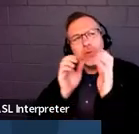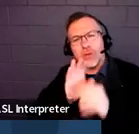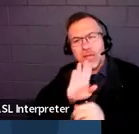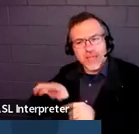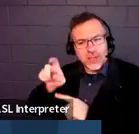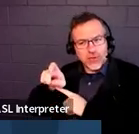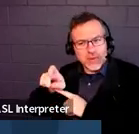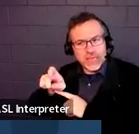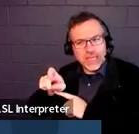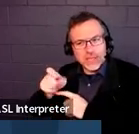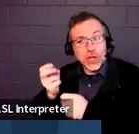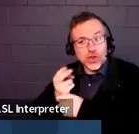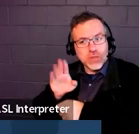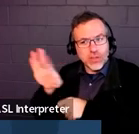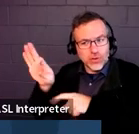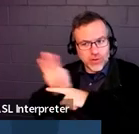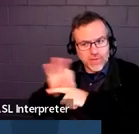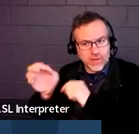their functional skills